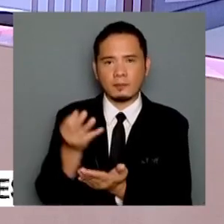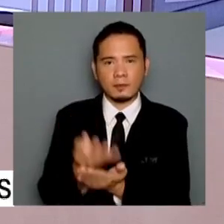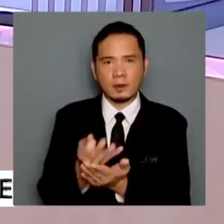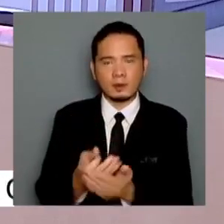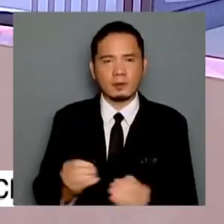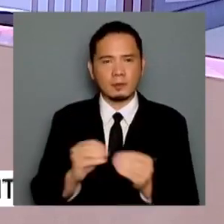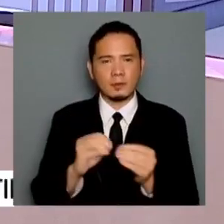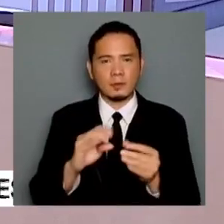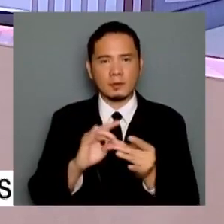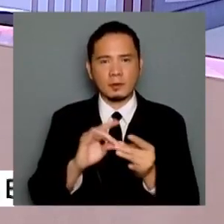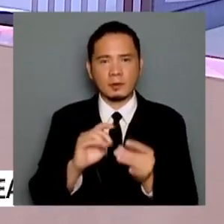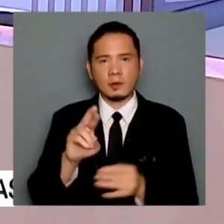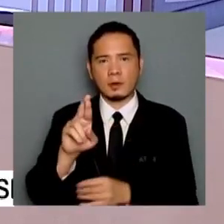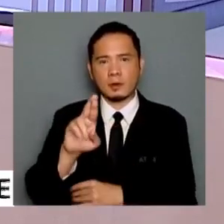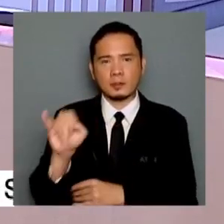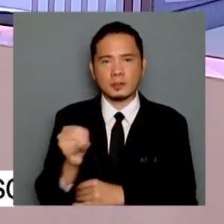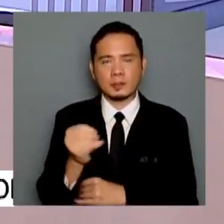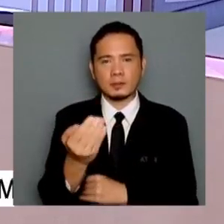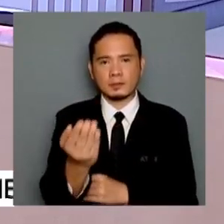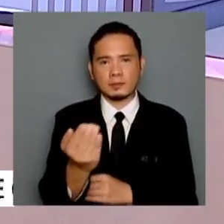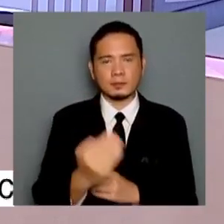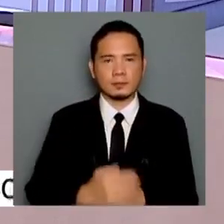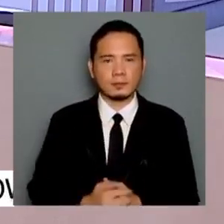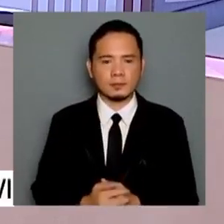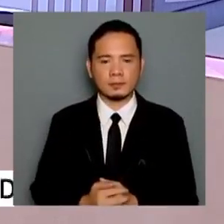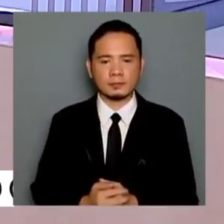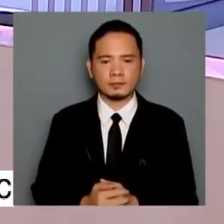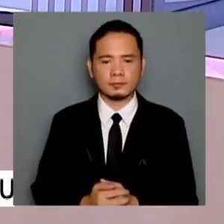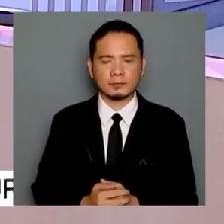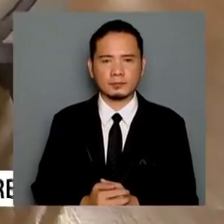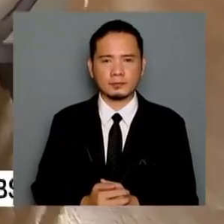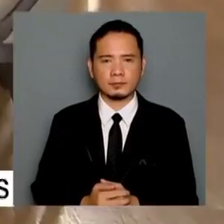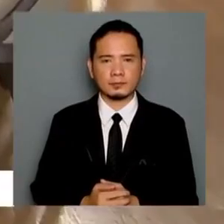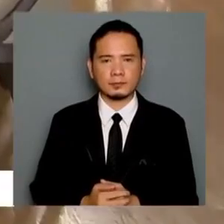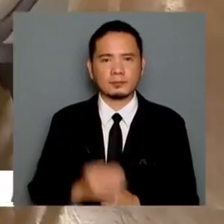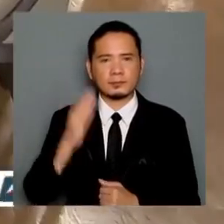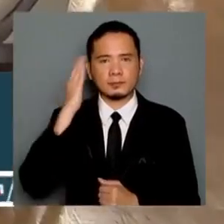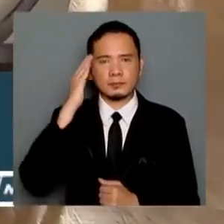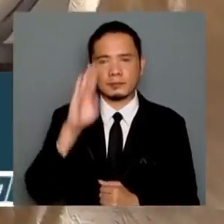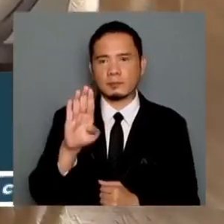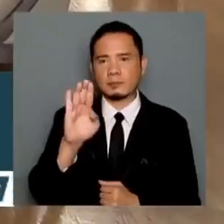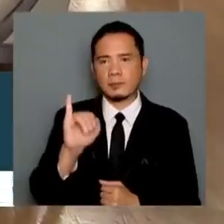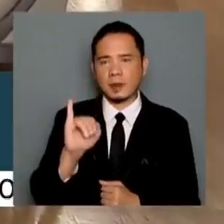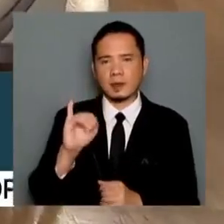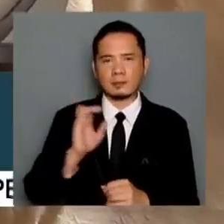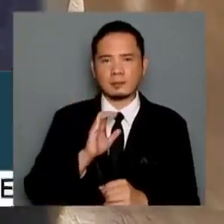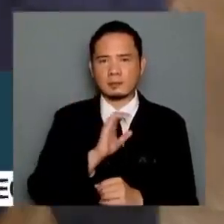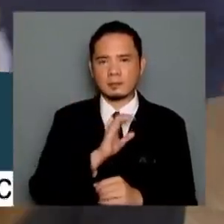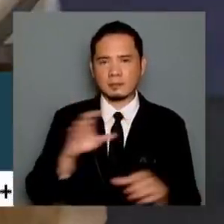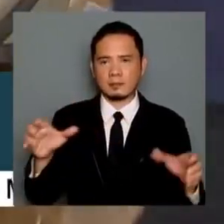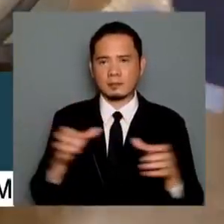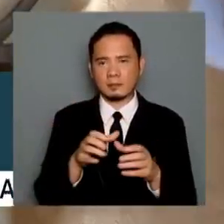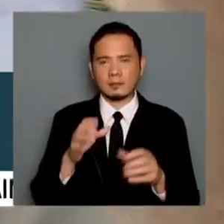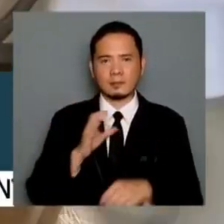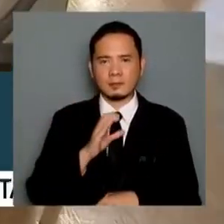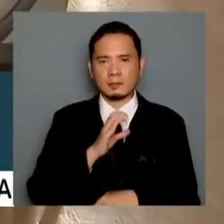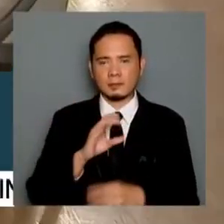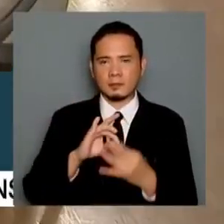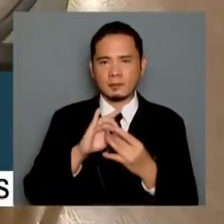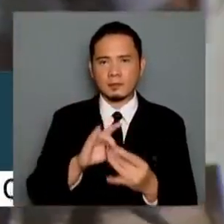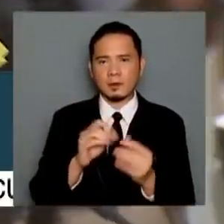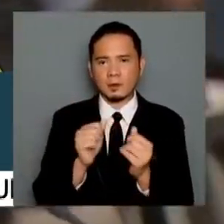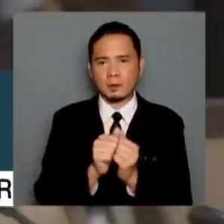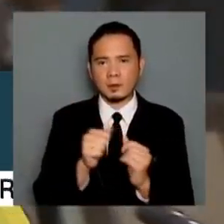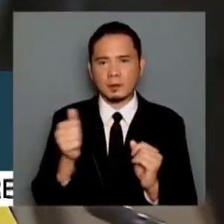good afternoon. Over to you. Good afternoon, Carmina. The bicameral conference committee on the disagreeing provisions of the Senate and